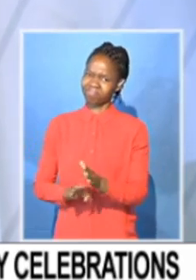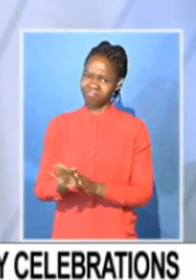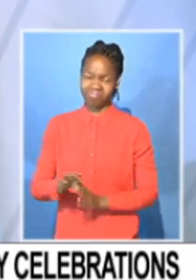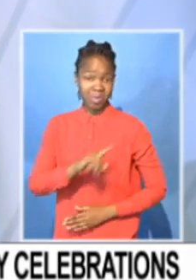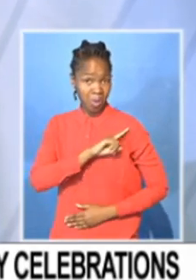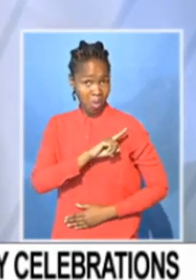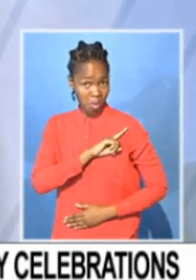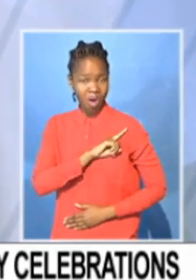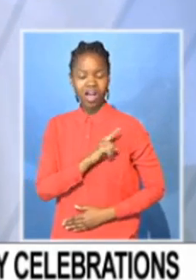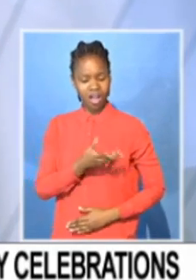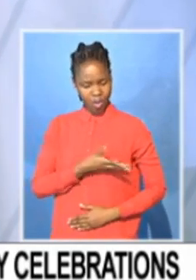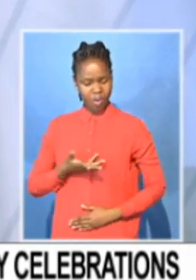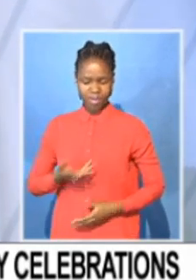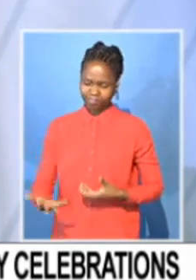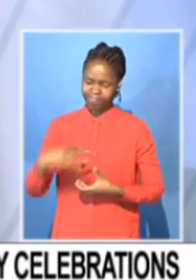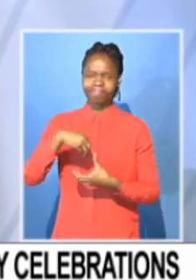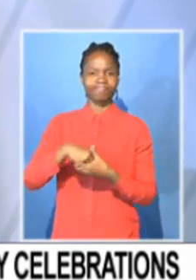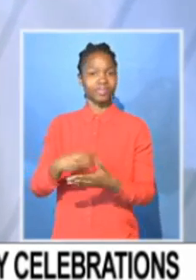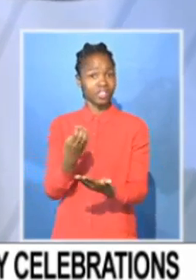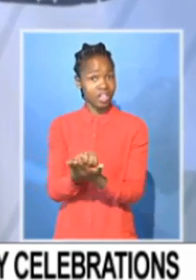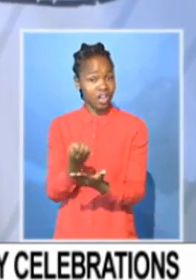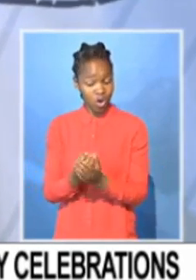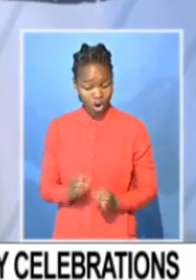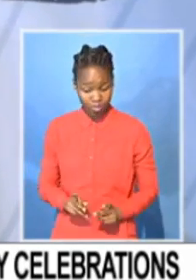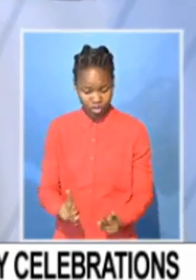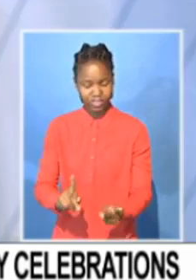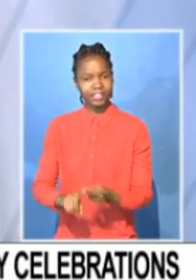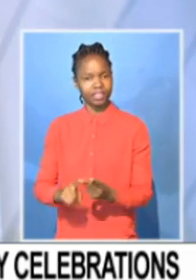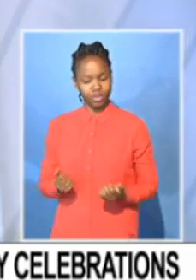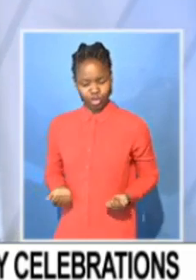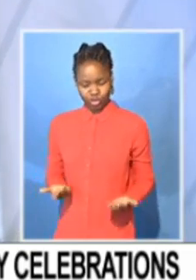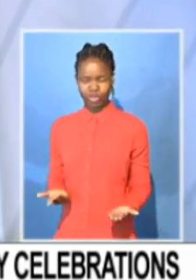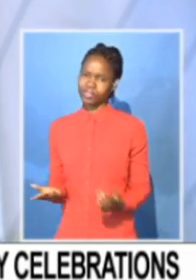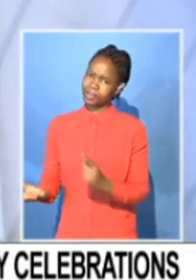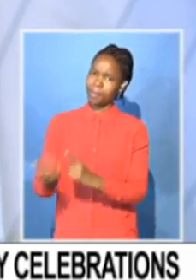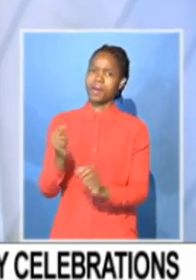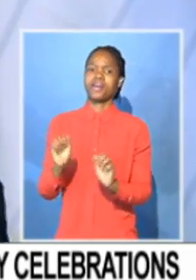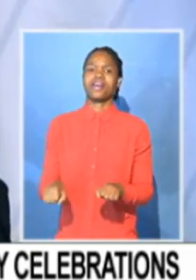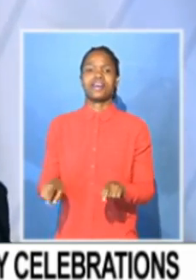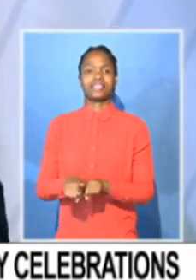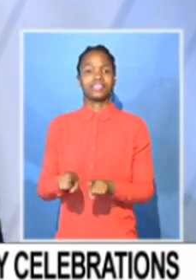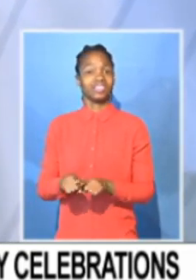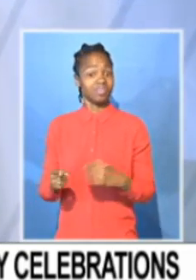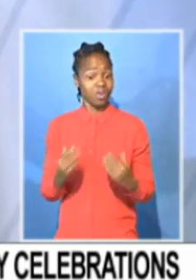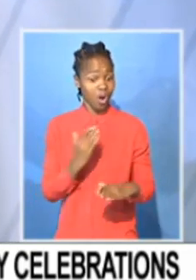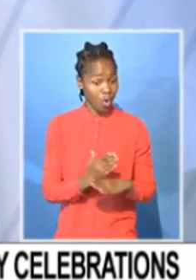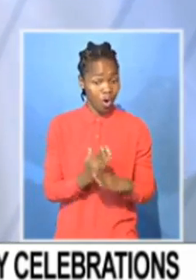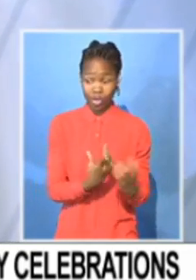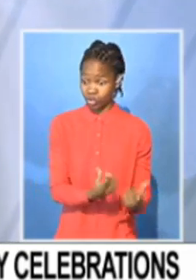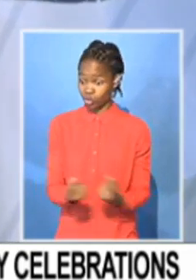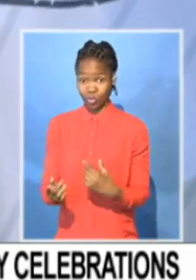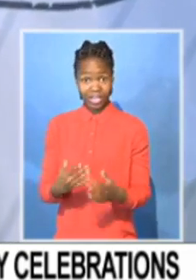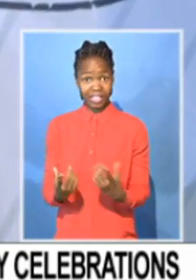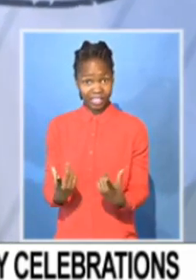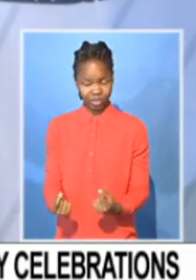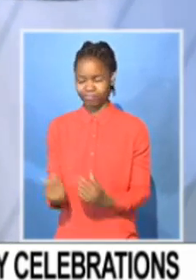economic opportunities, basic services, as well as safety and security